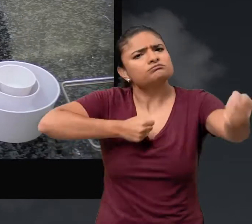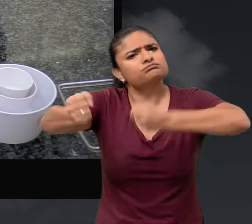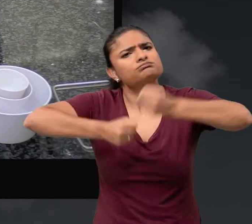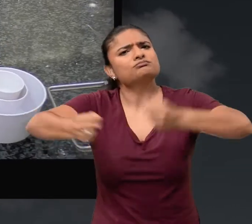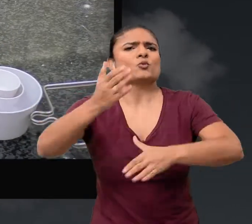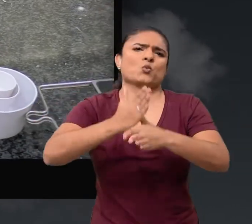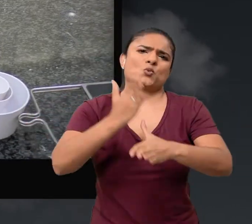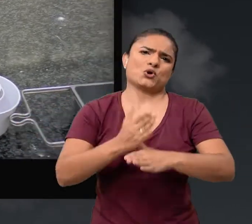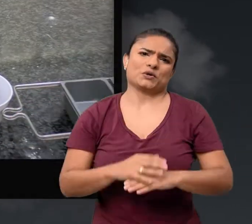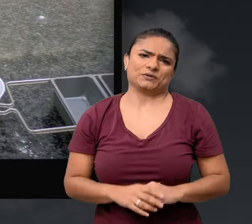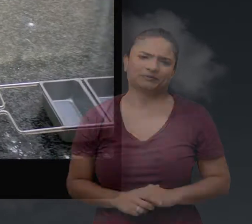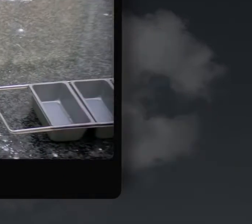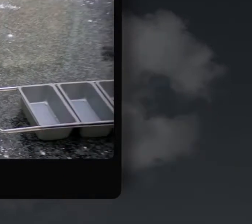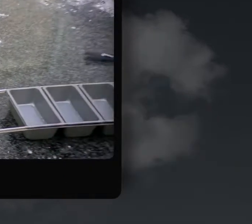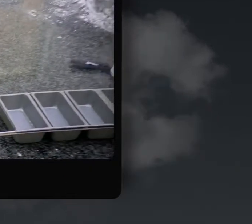employed.